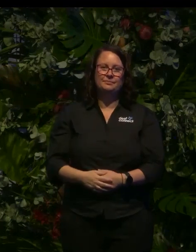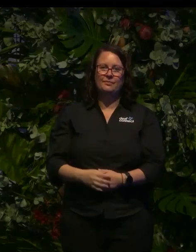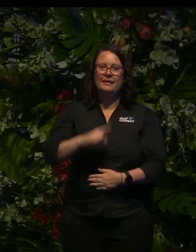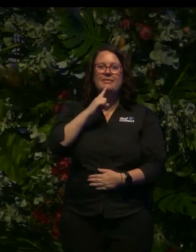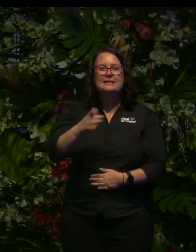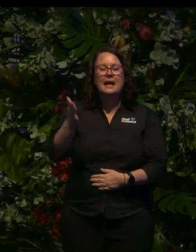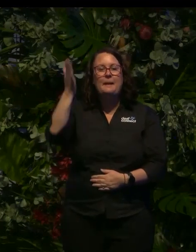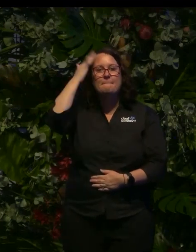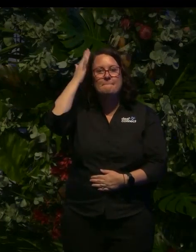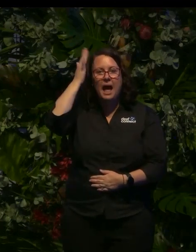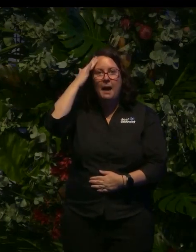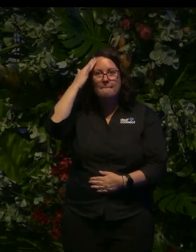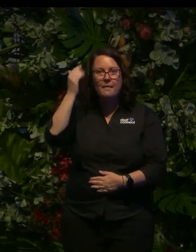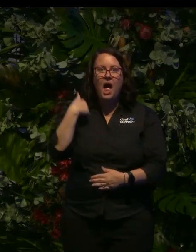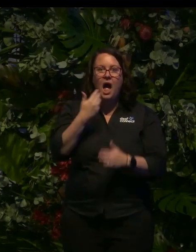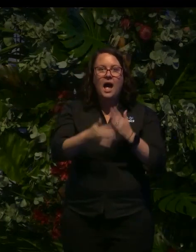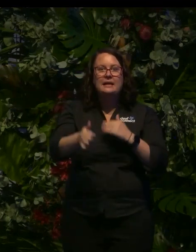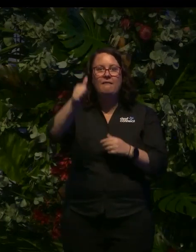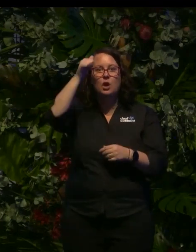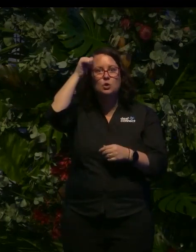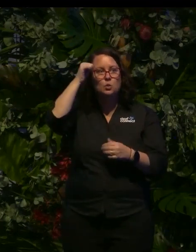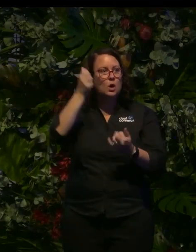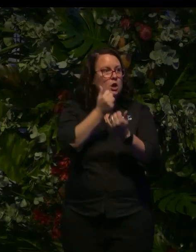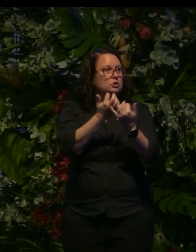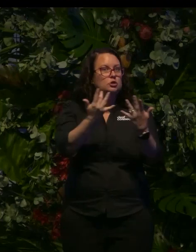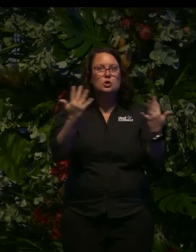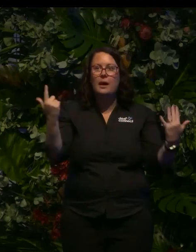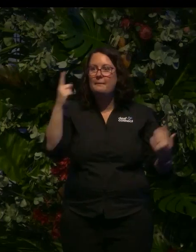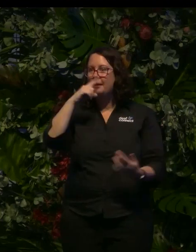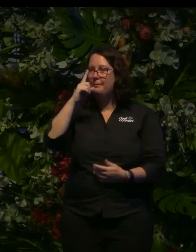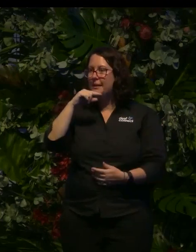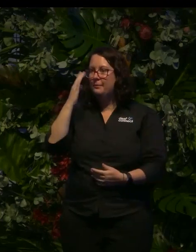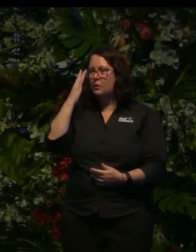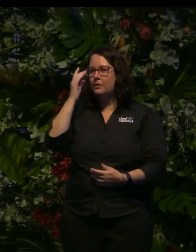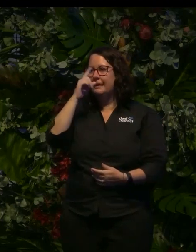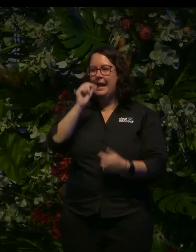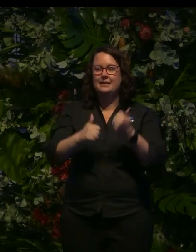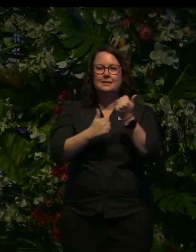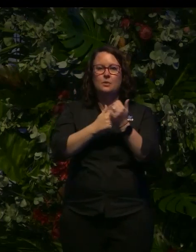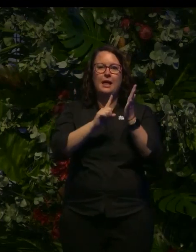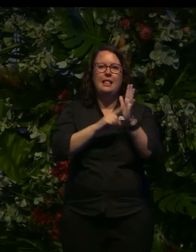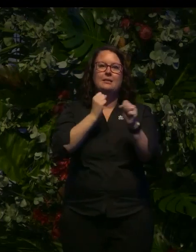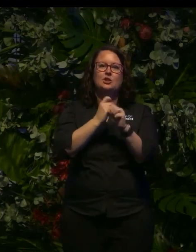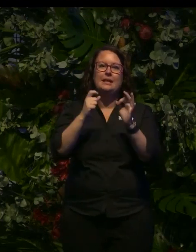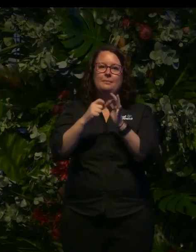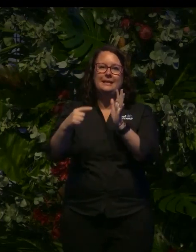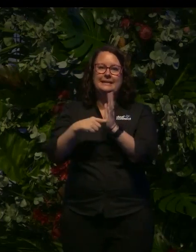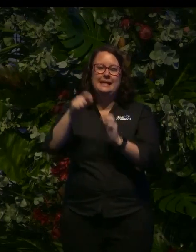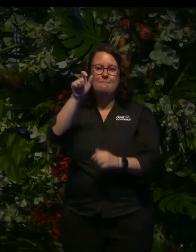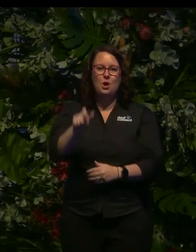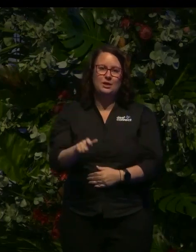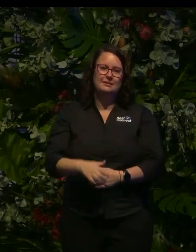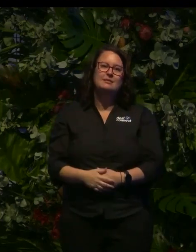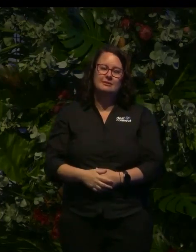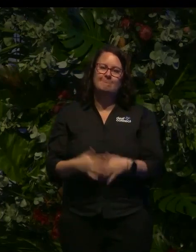Mom, I didn't knew that so many people could support LGBT persons.